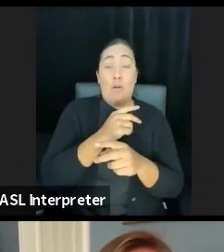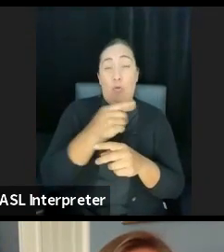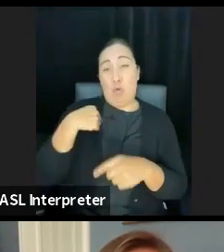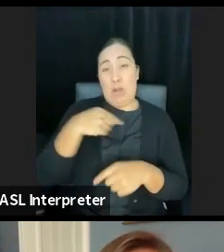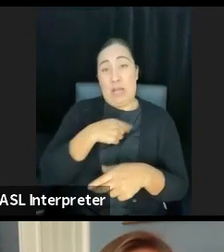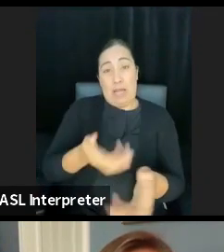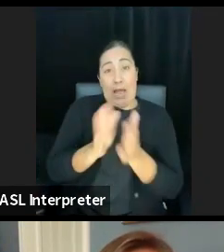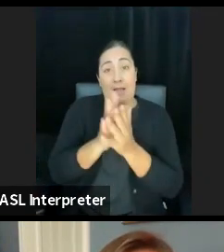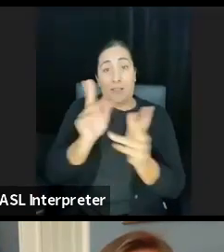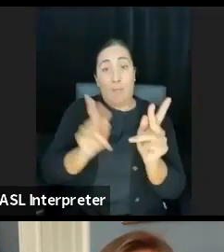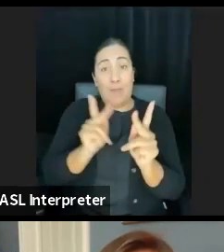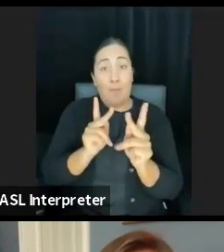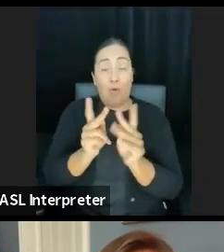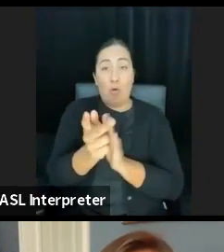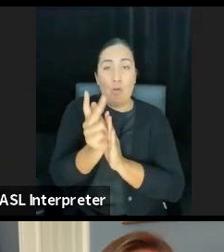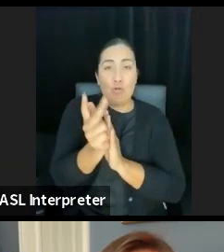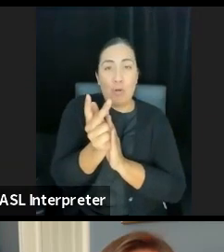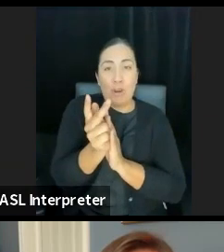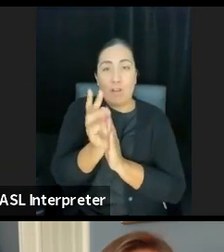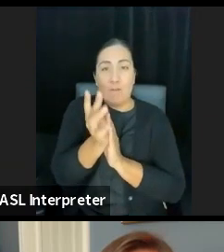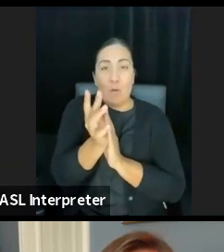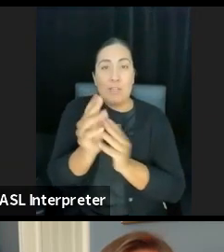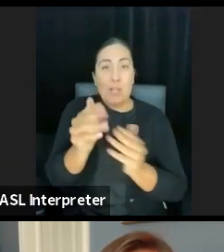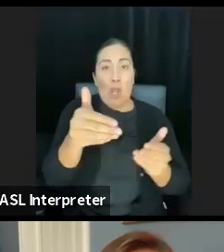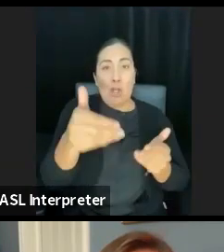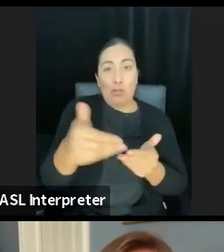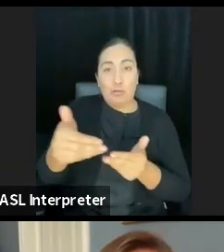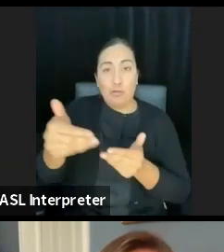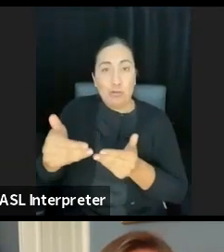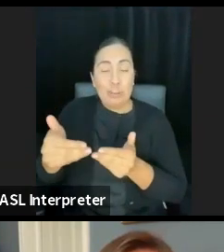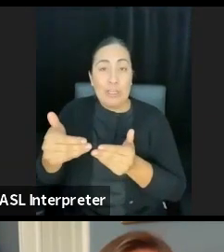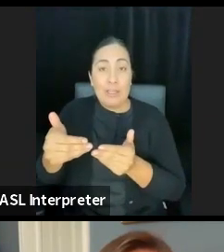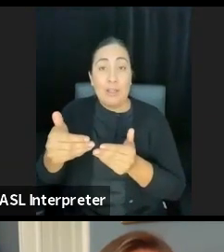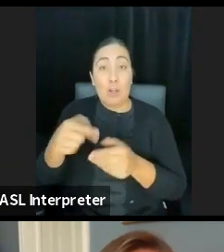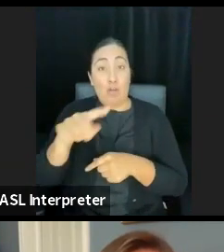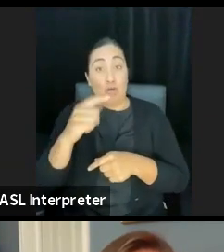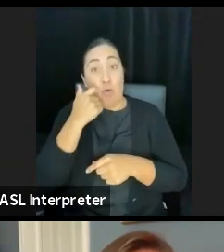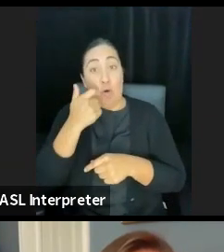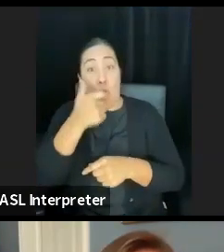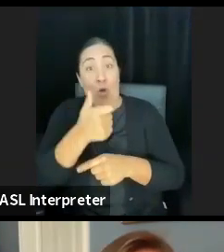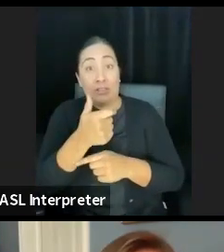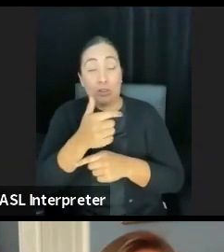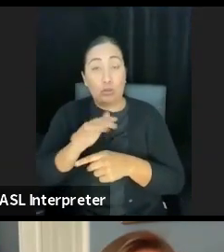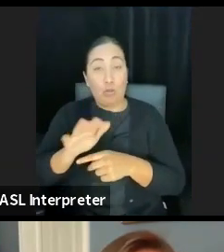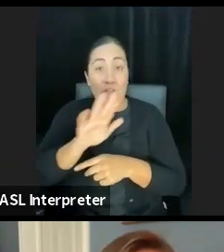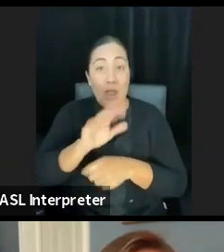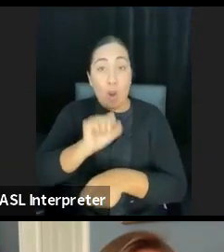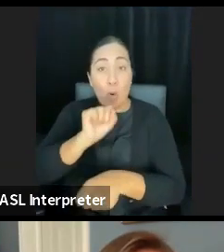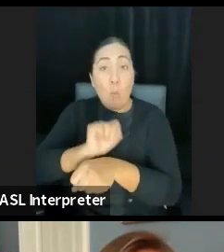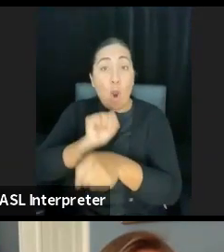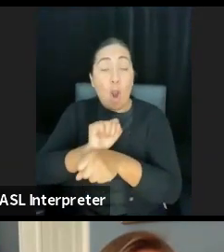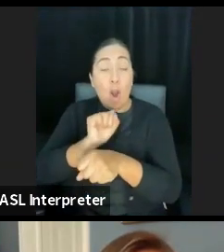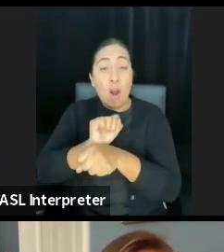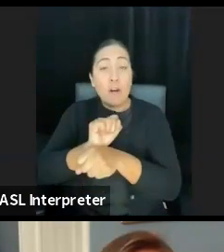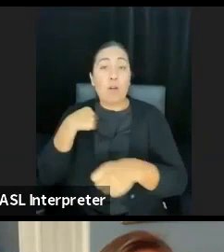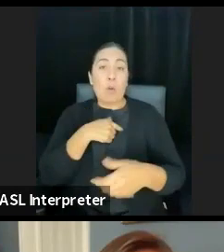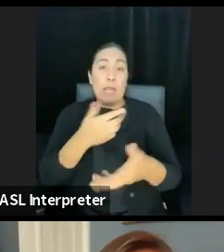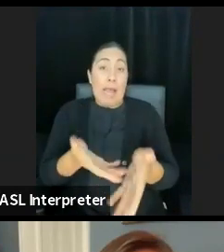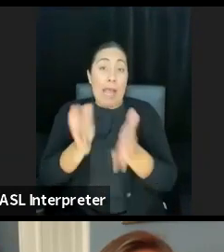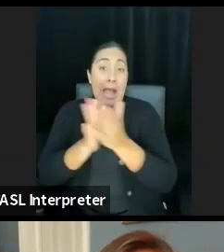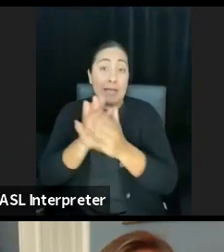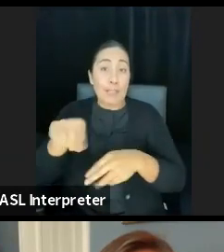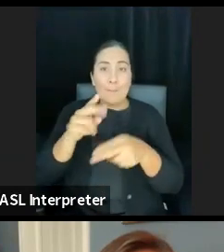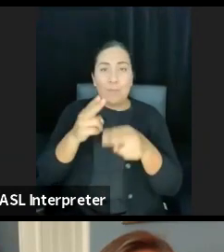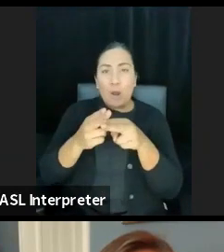3 or 4 minutes introducing those who are watching to their work, each of the five of you. And we asked them to, one, briefly